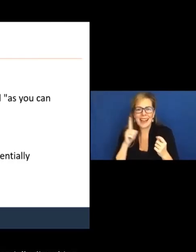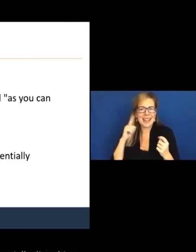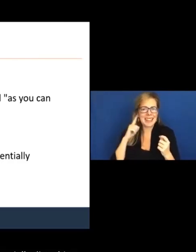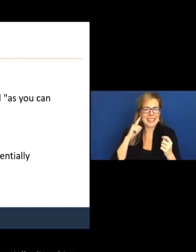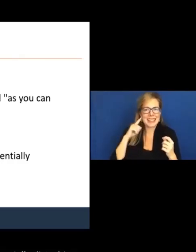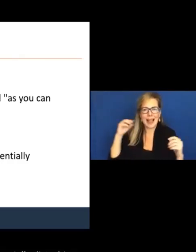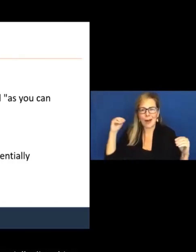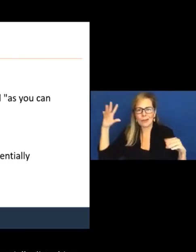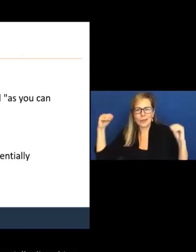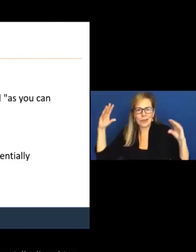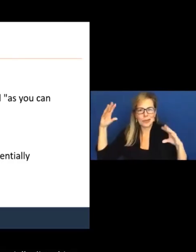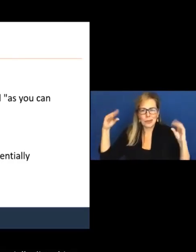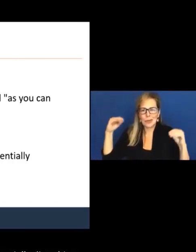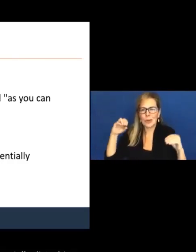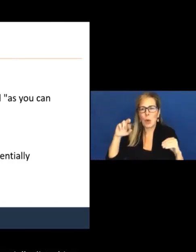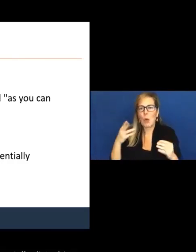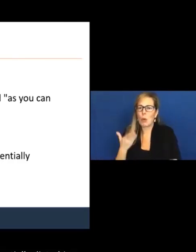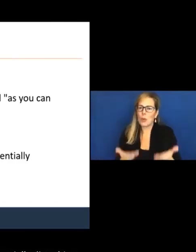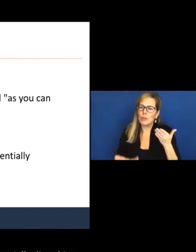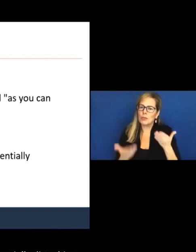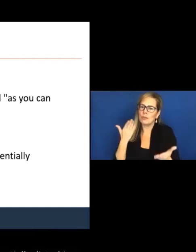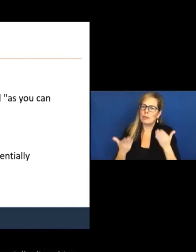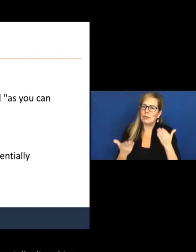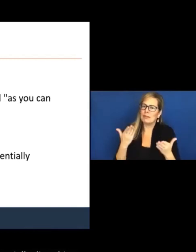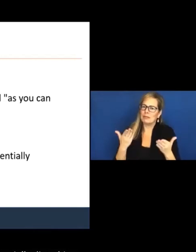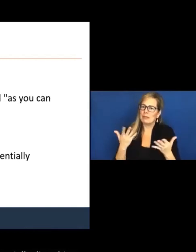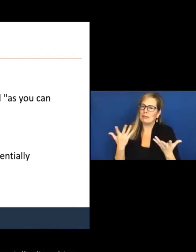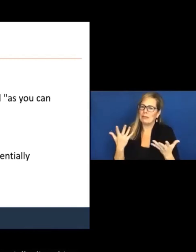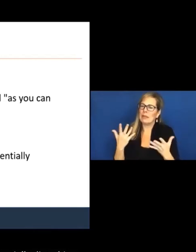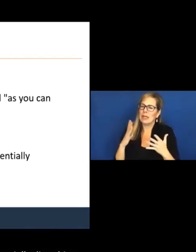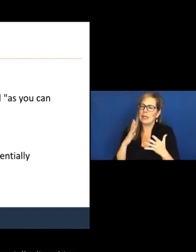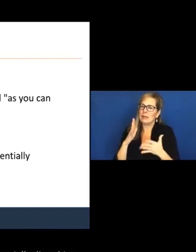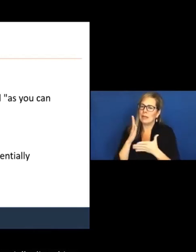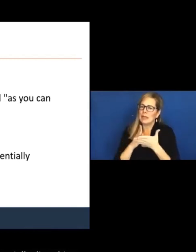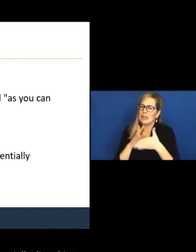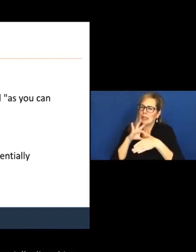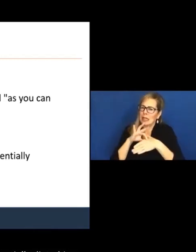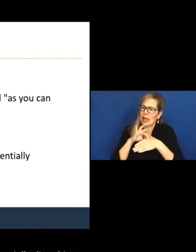images, or potentially disturbing content.